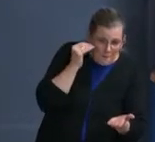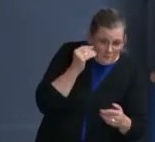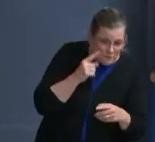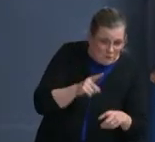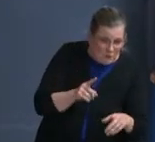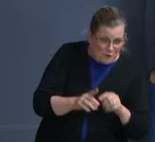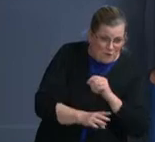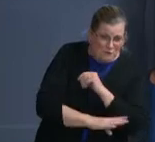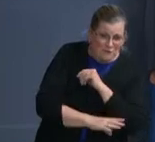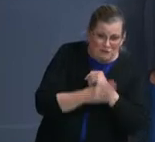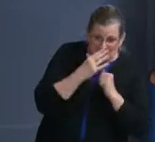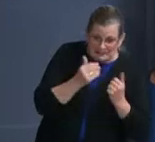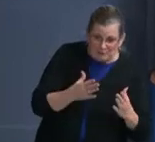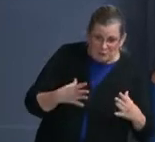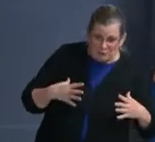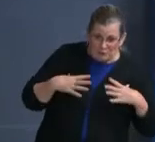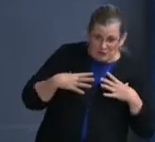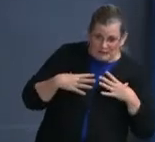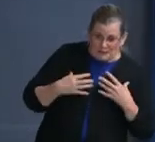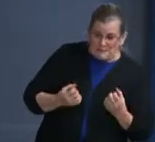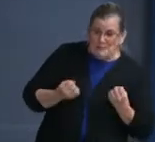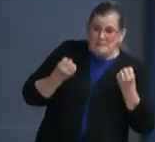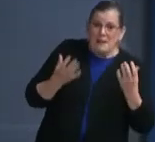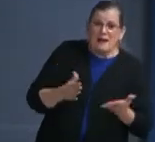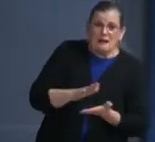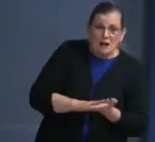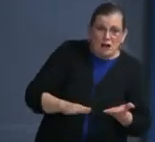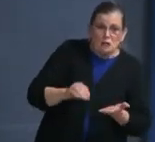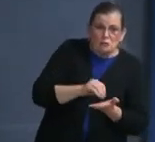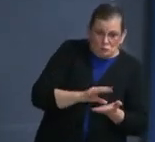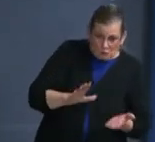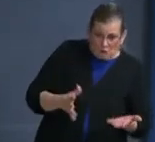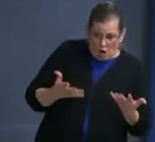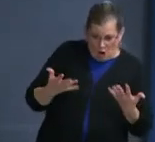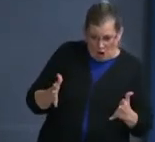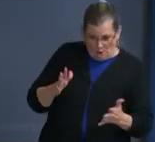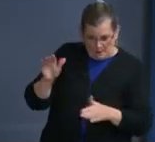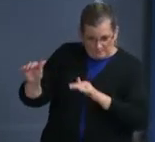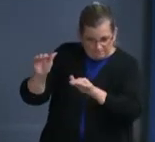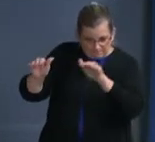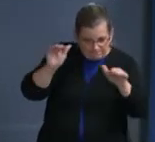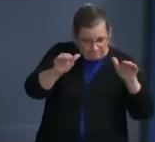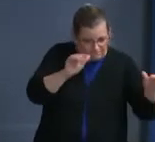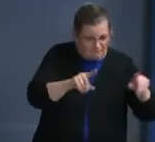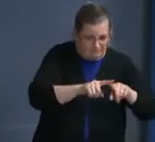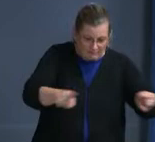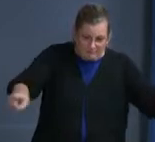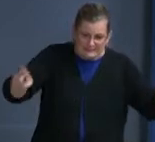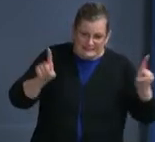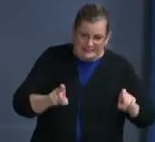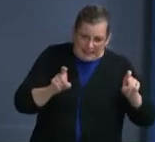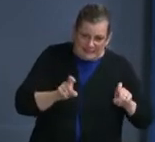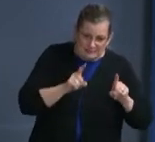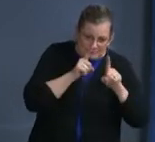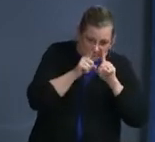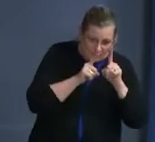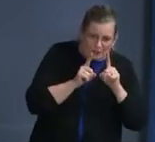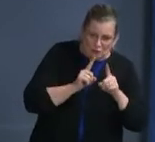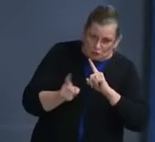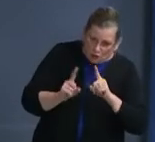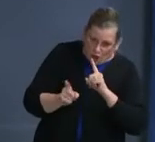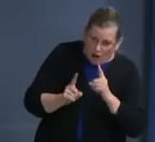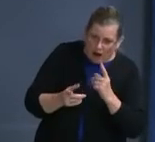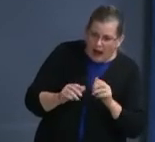colleges and universities are offering tests. We would ask families to talk to their students now about how they